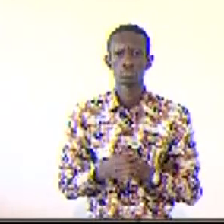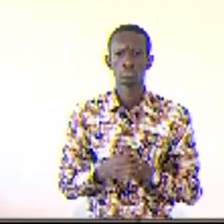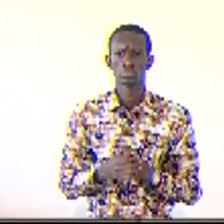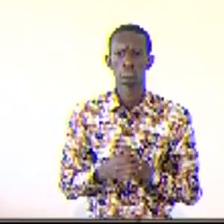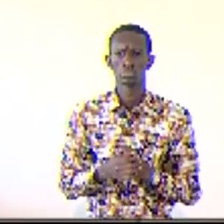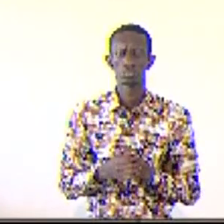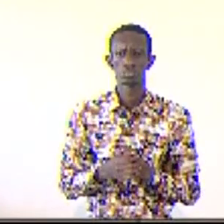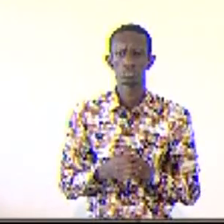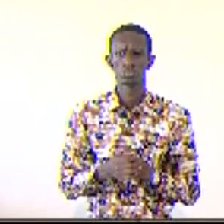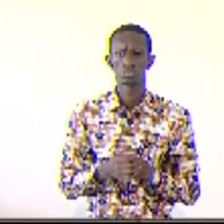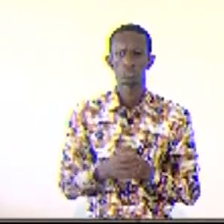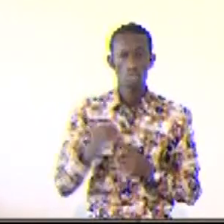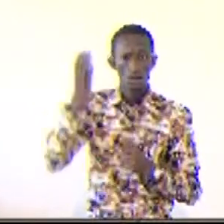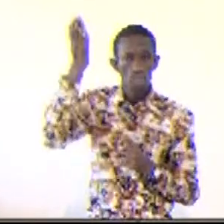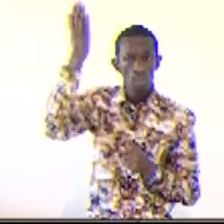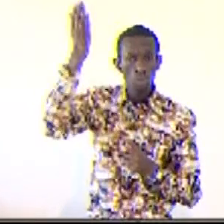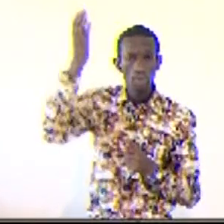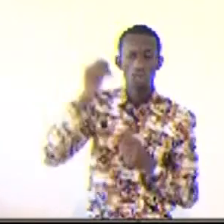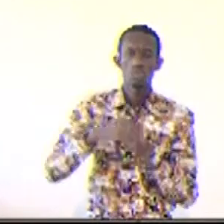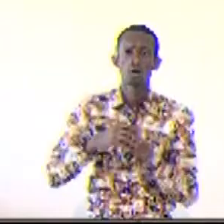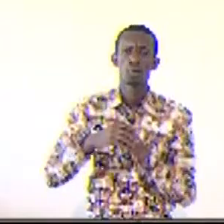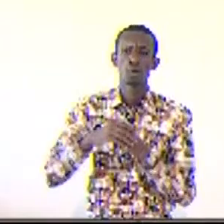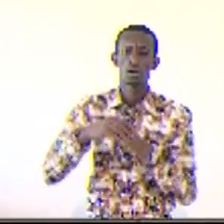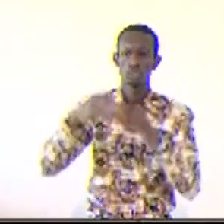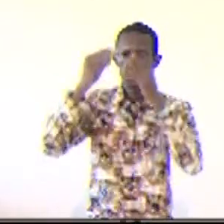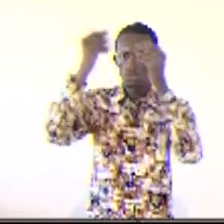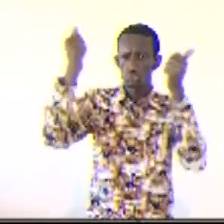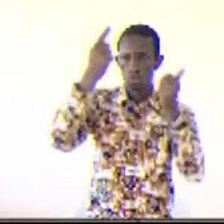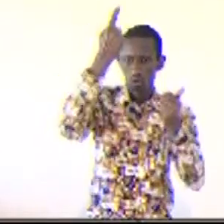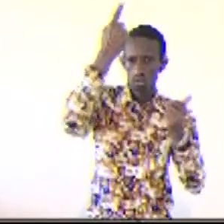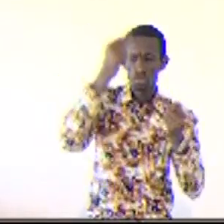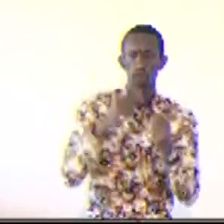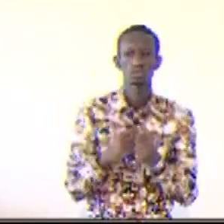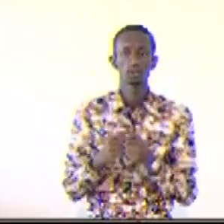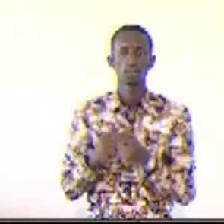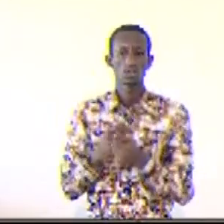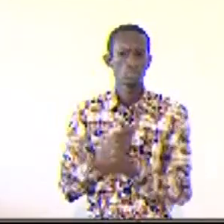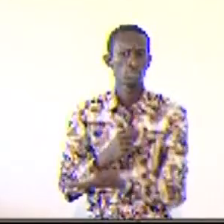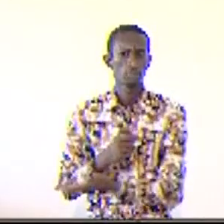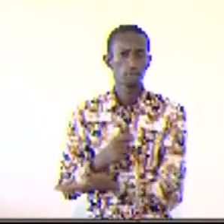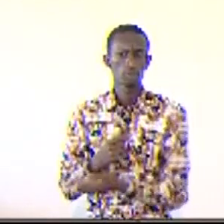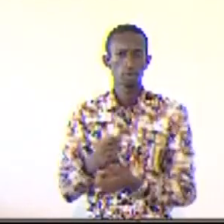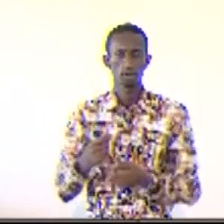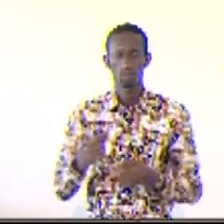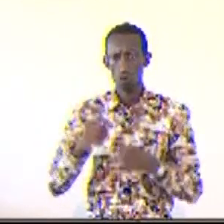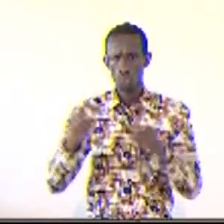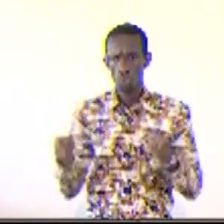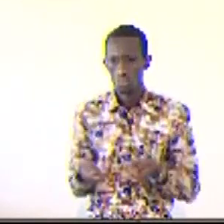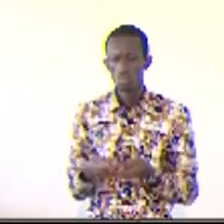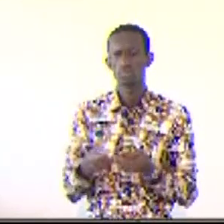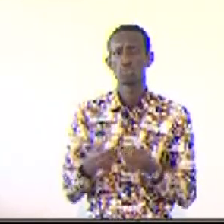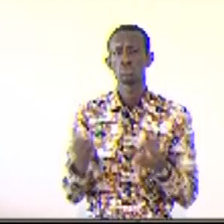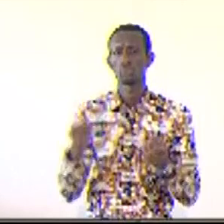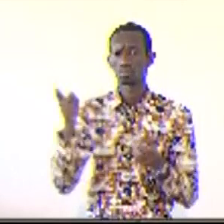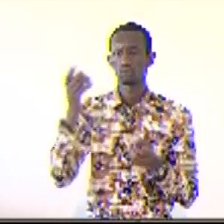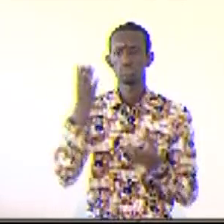So this is a certain solution, and this is another solution A, and this is another solution. These are particles within the